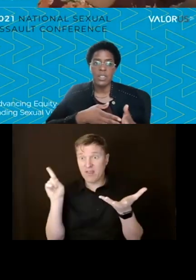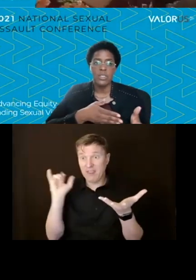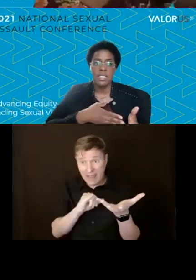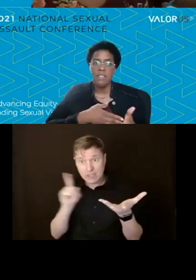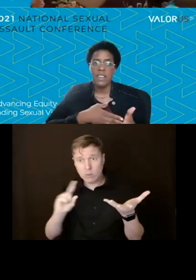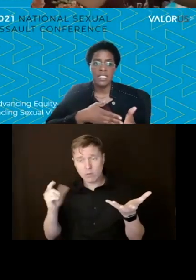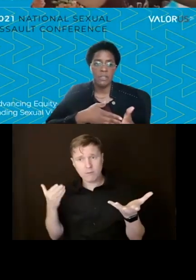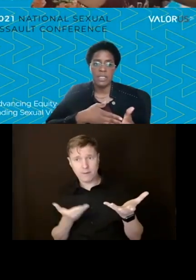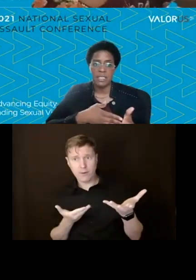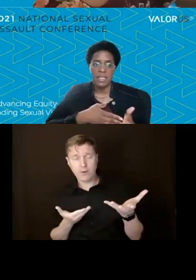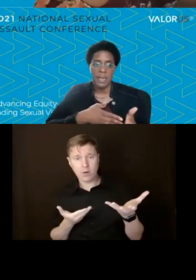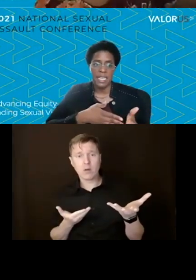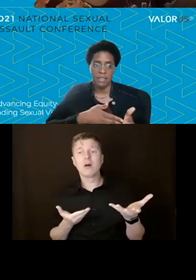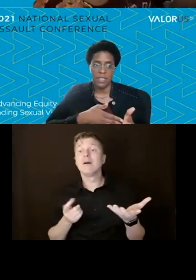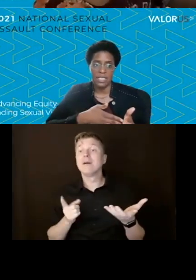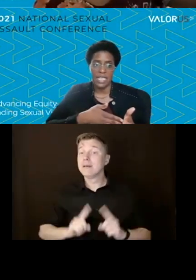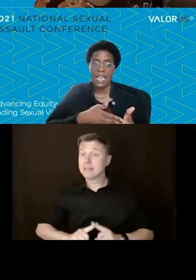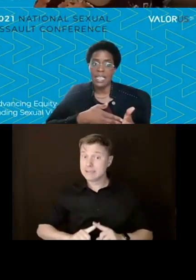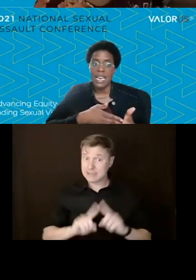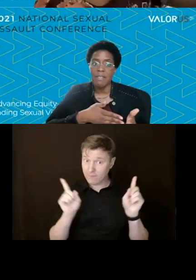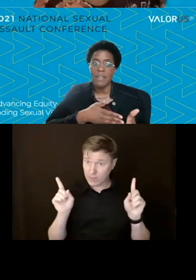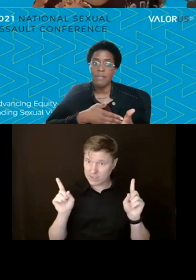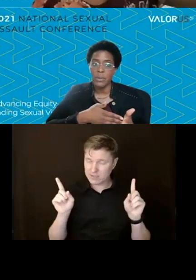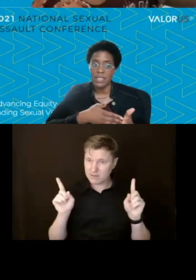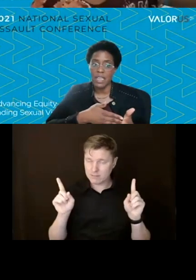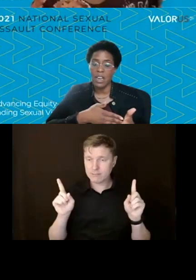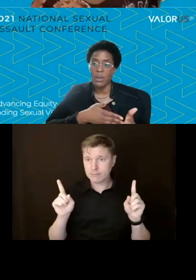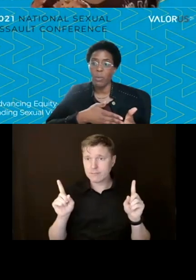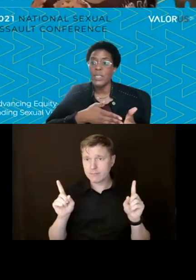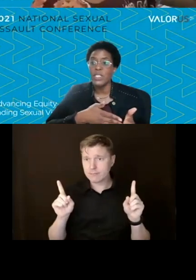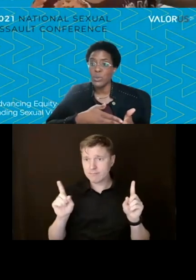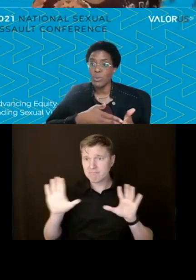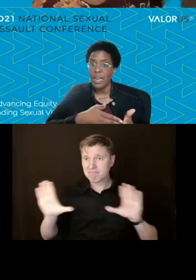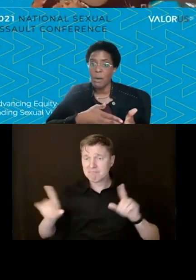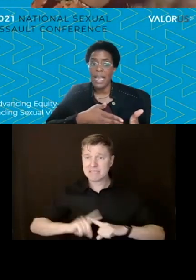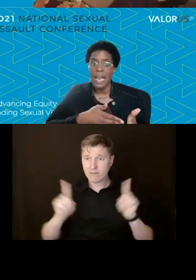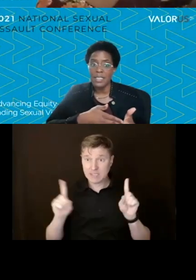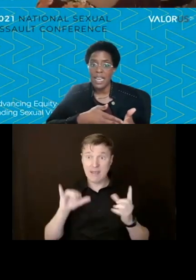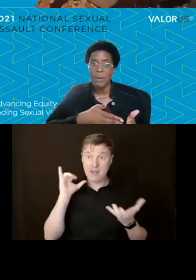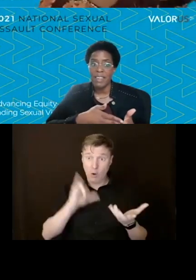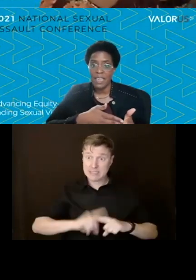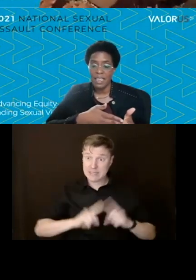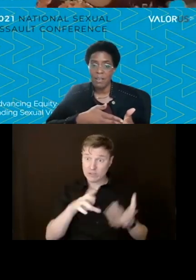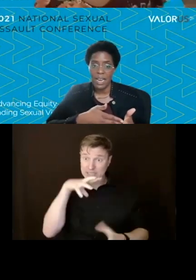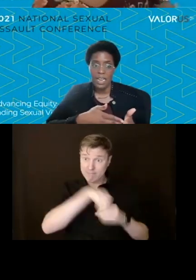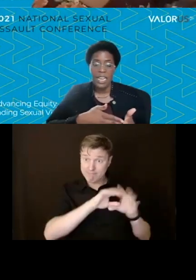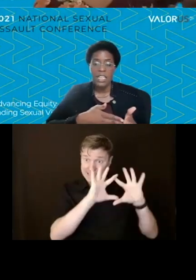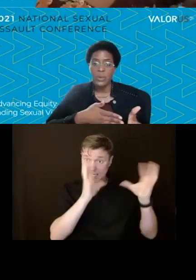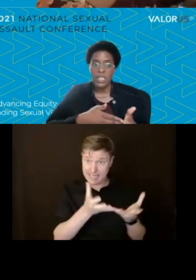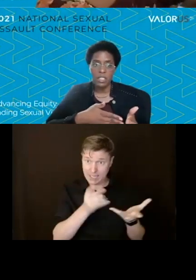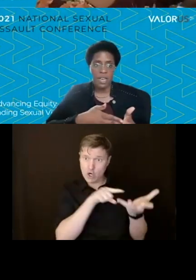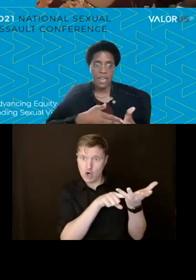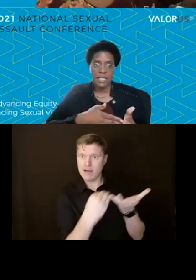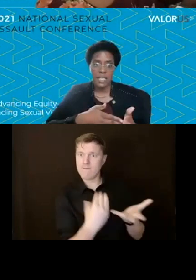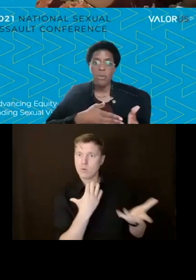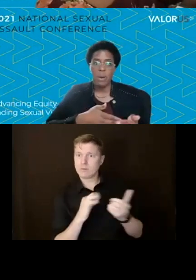is those significant differences that make a difference and have influence on what we do, how we act, how we think, right? So